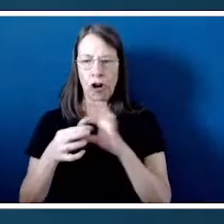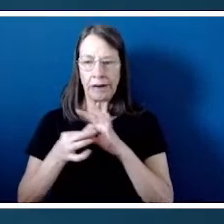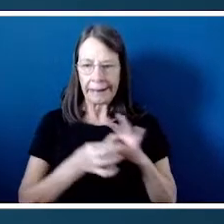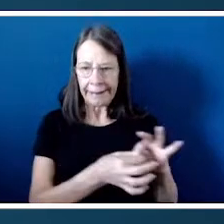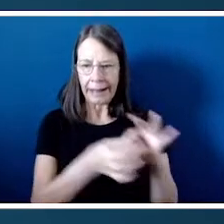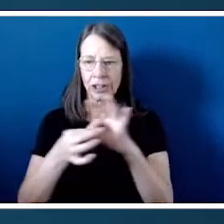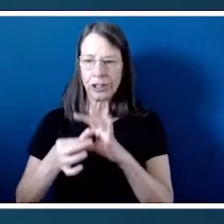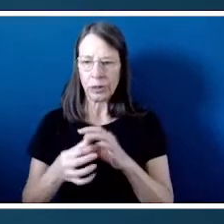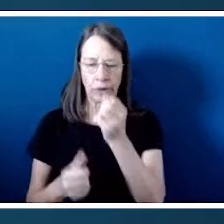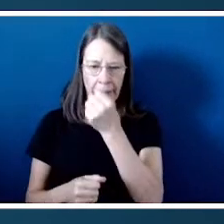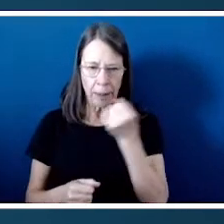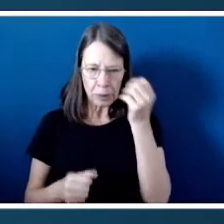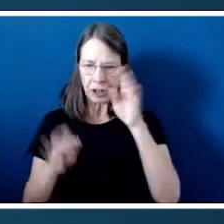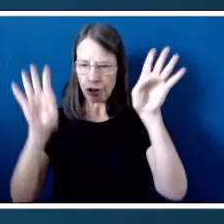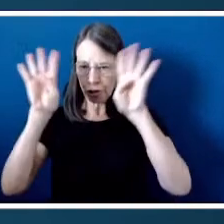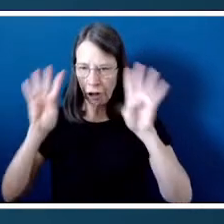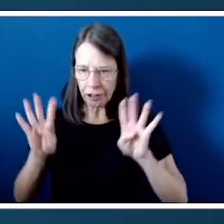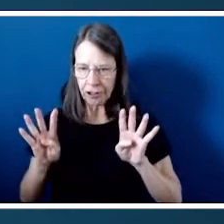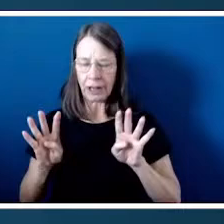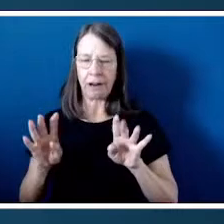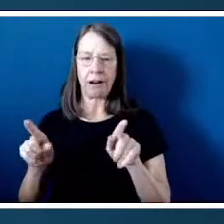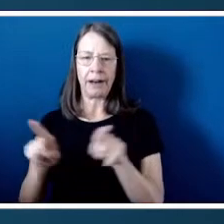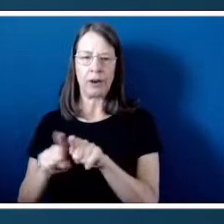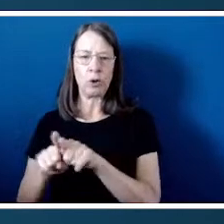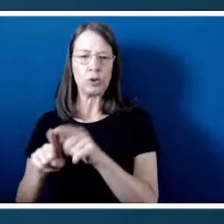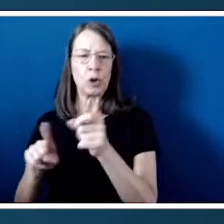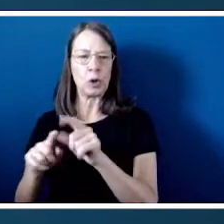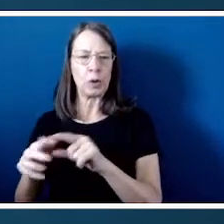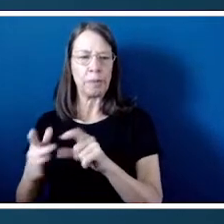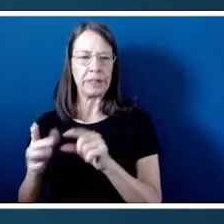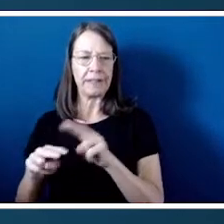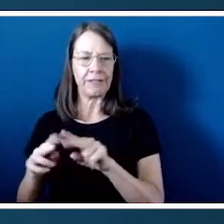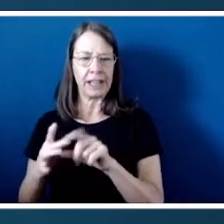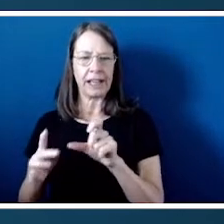could be some of the benefits for our region?